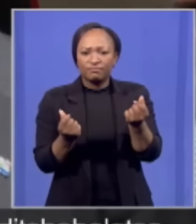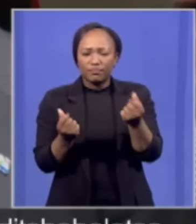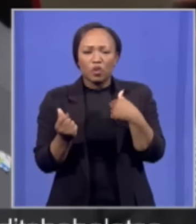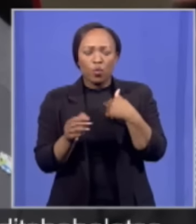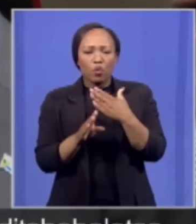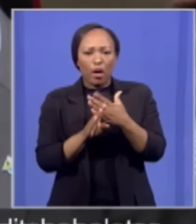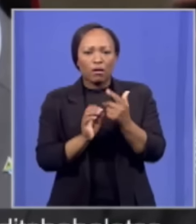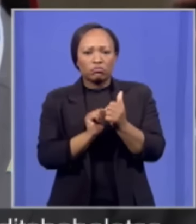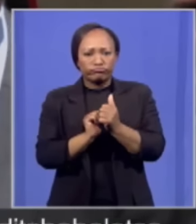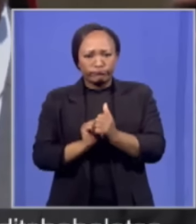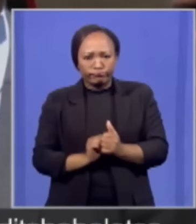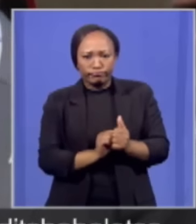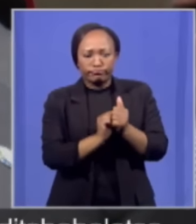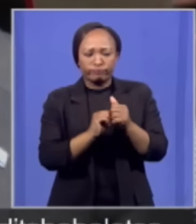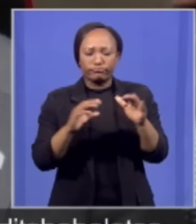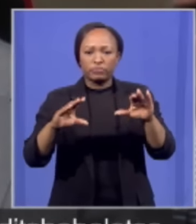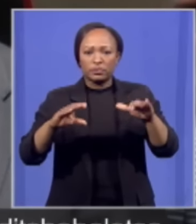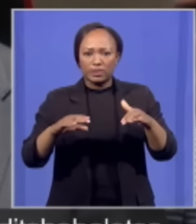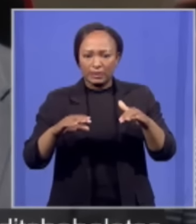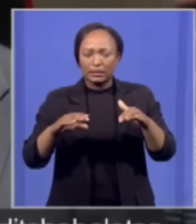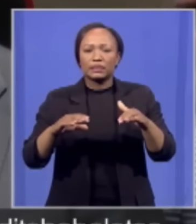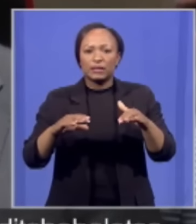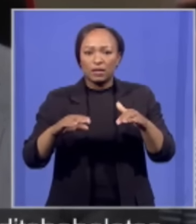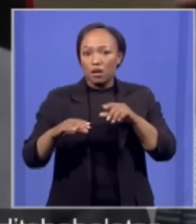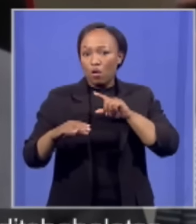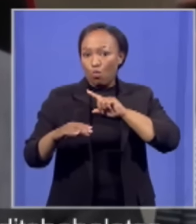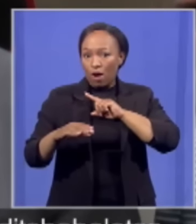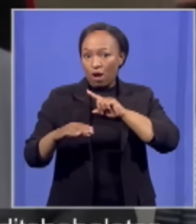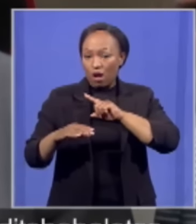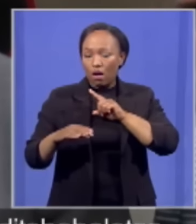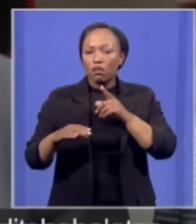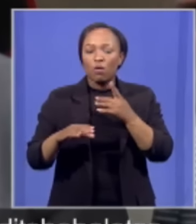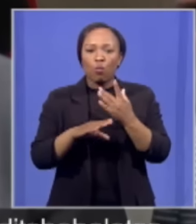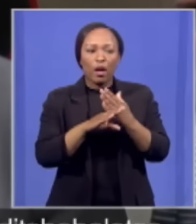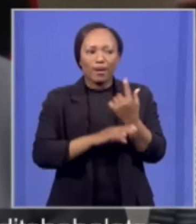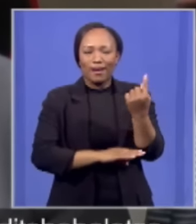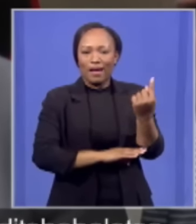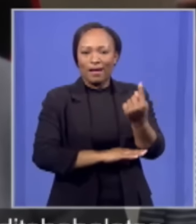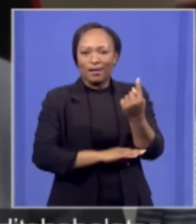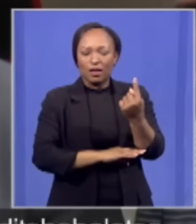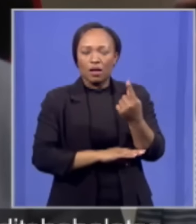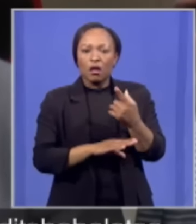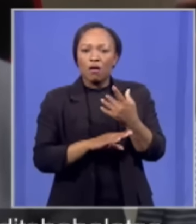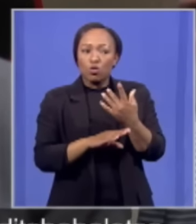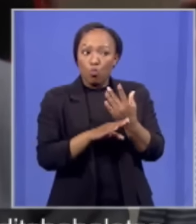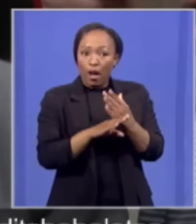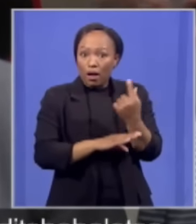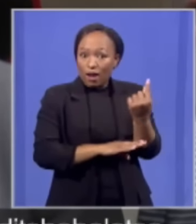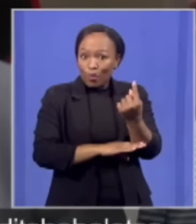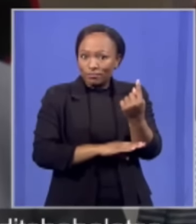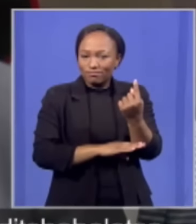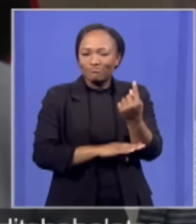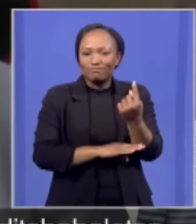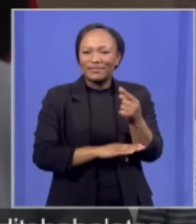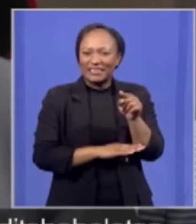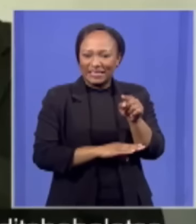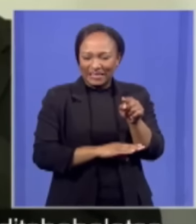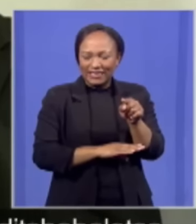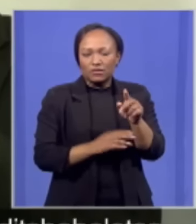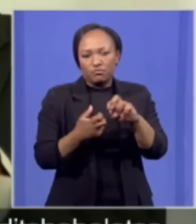working collaboratively. That is why working alone or working in silos is what we are doing away